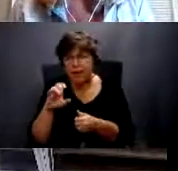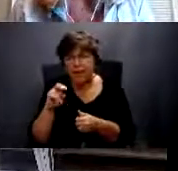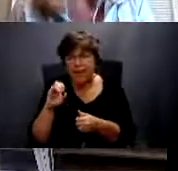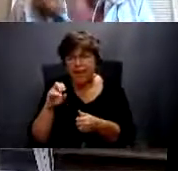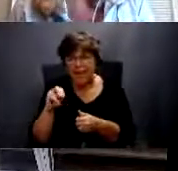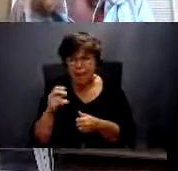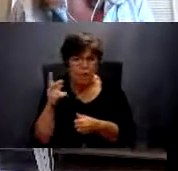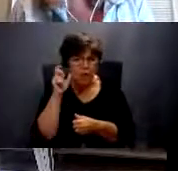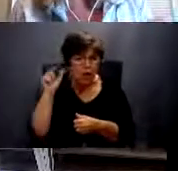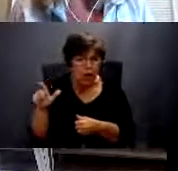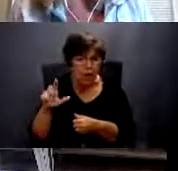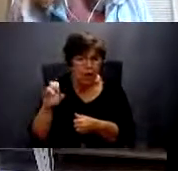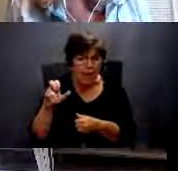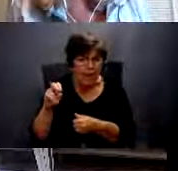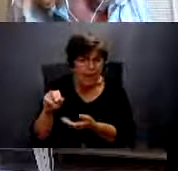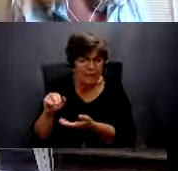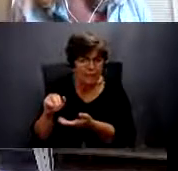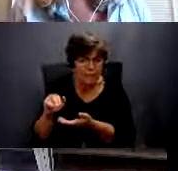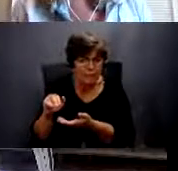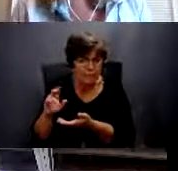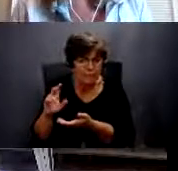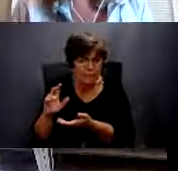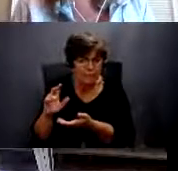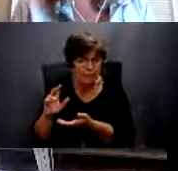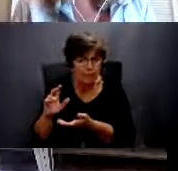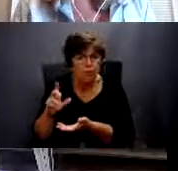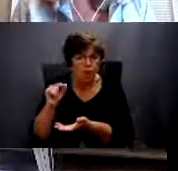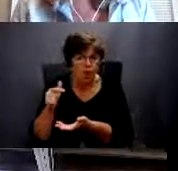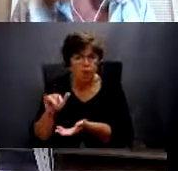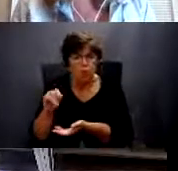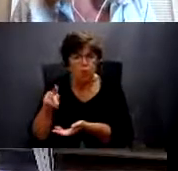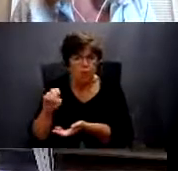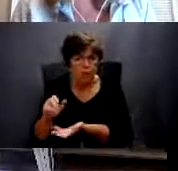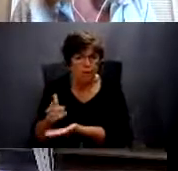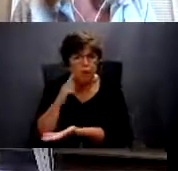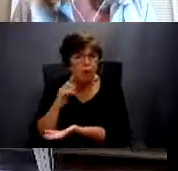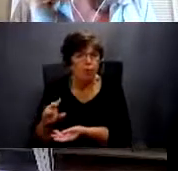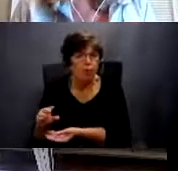you may hear from time to time. He's a little Yorkie.